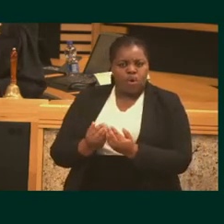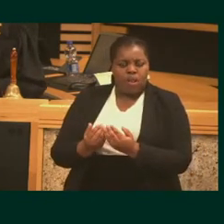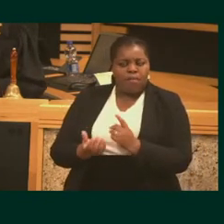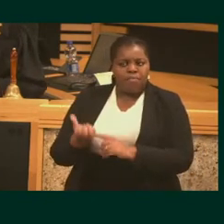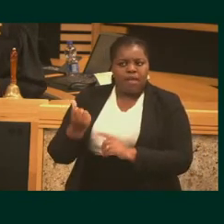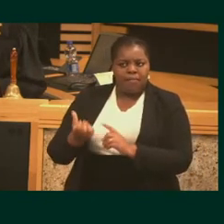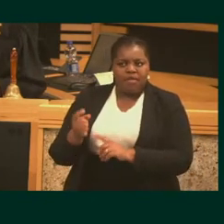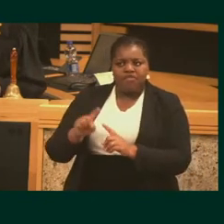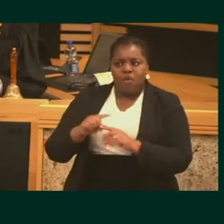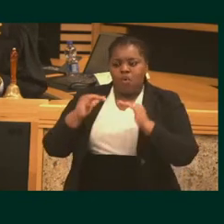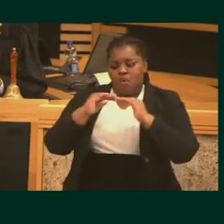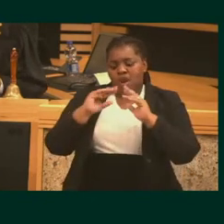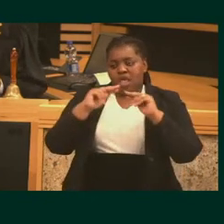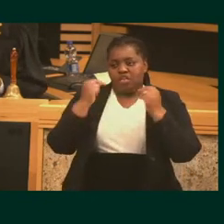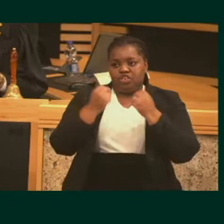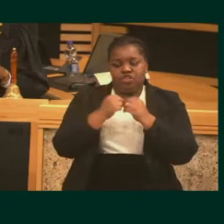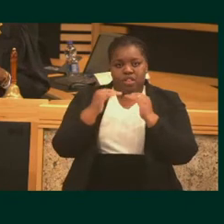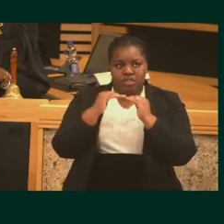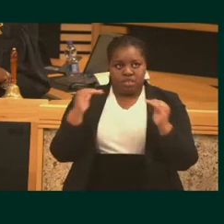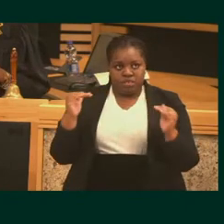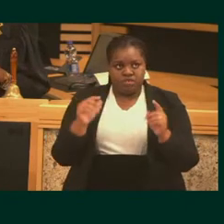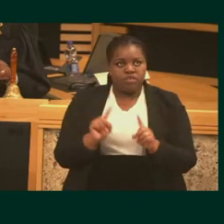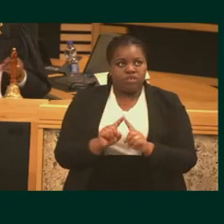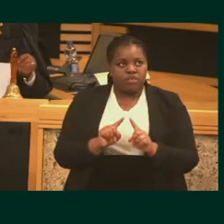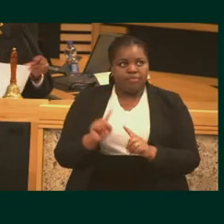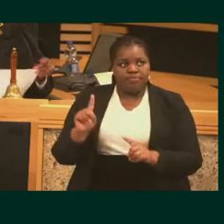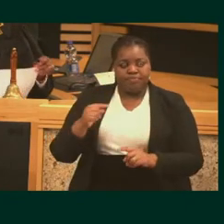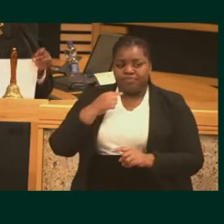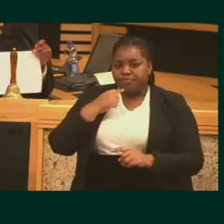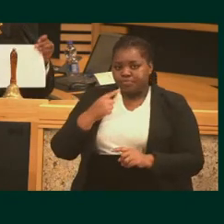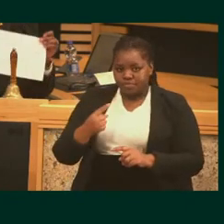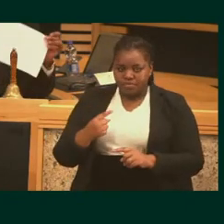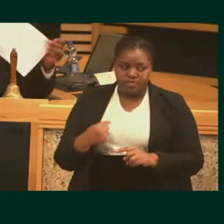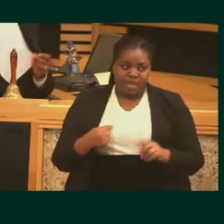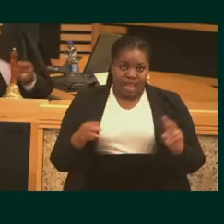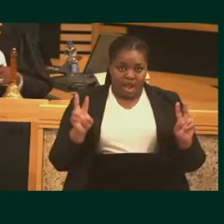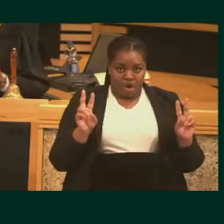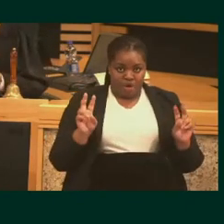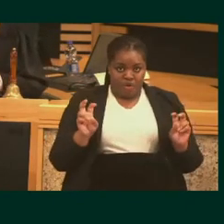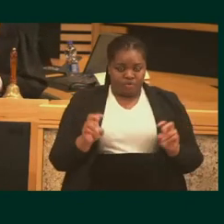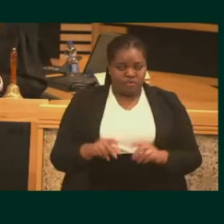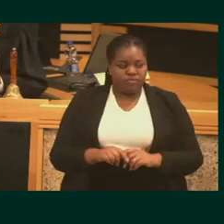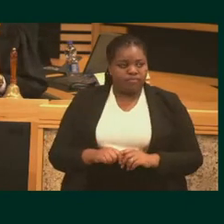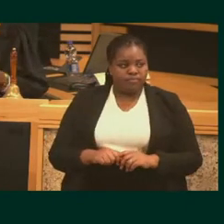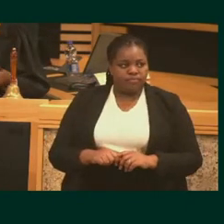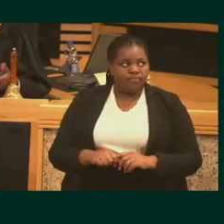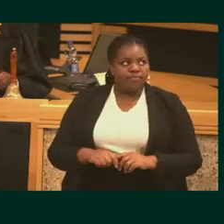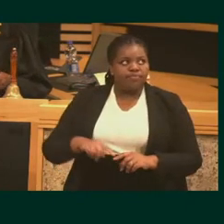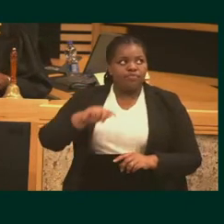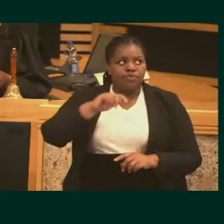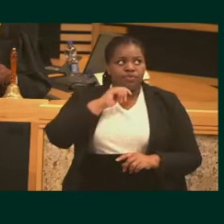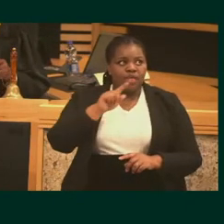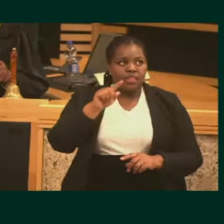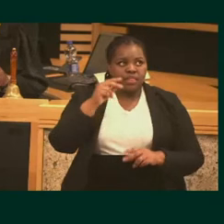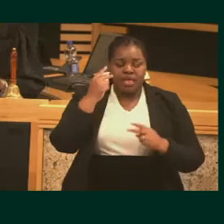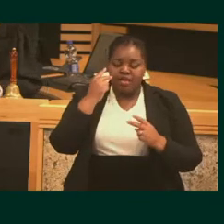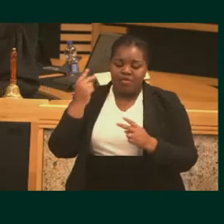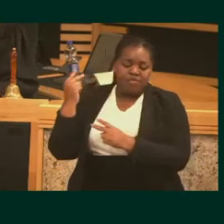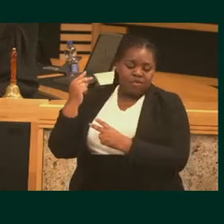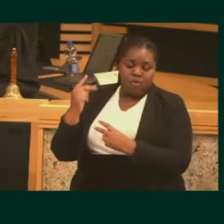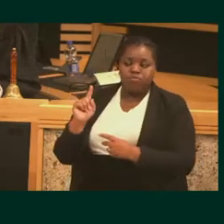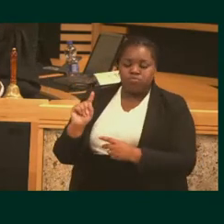national stage and also said that I Goot it is a reflection of the